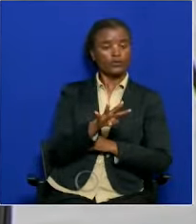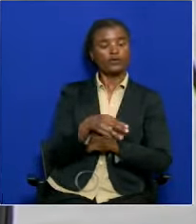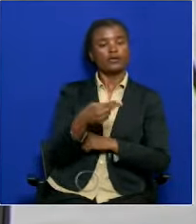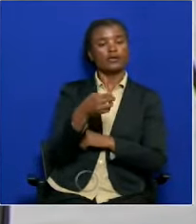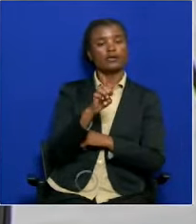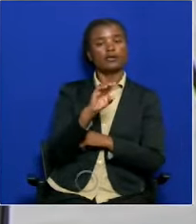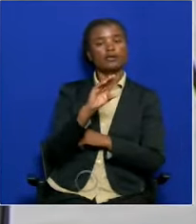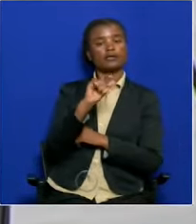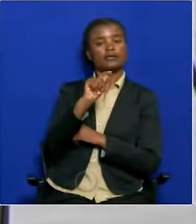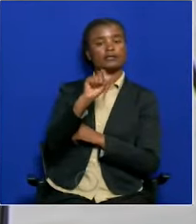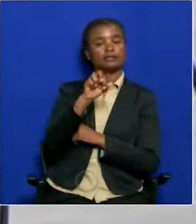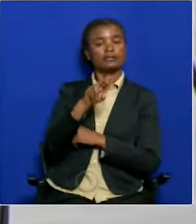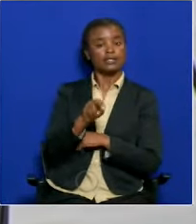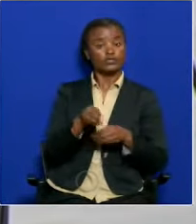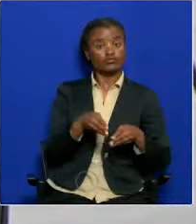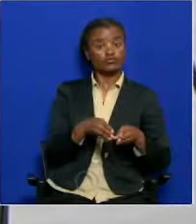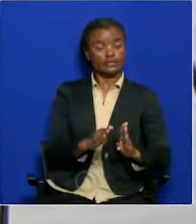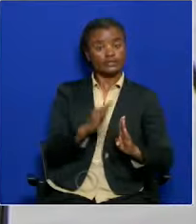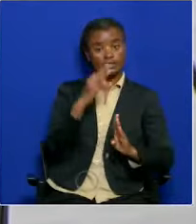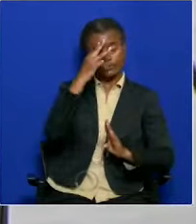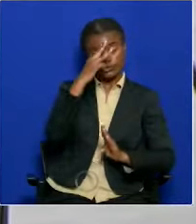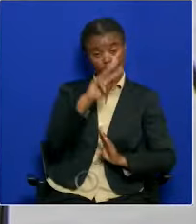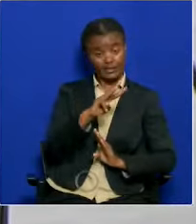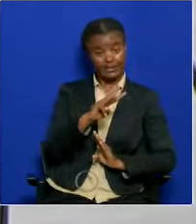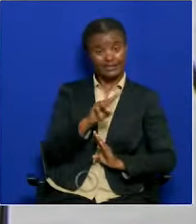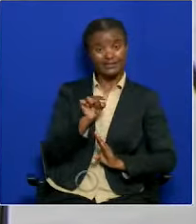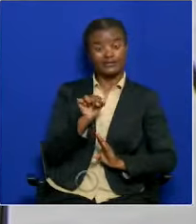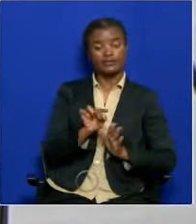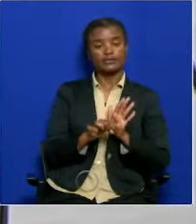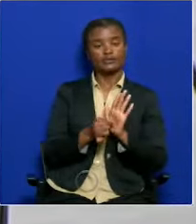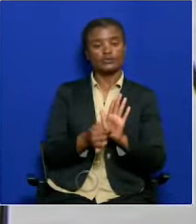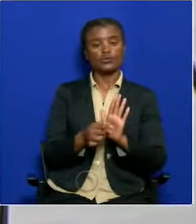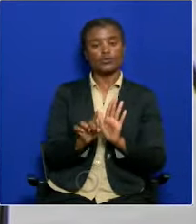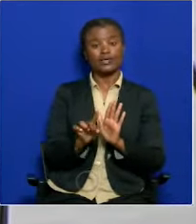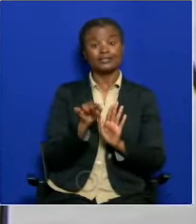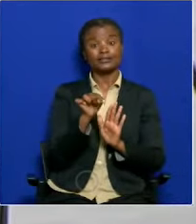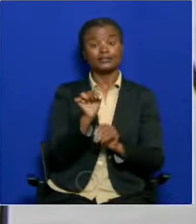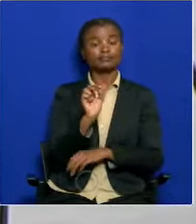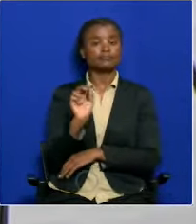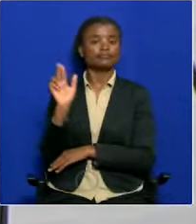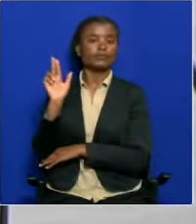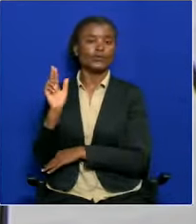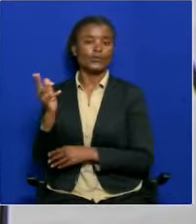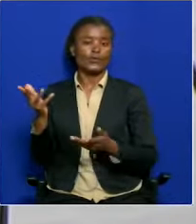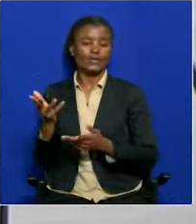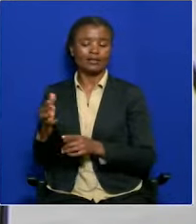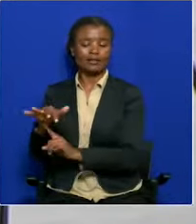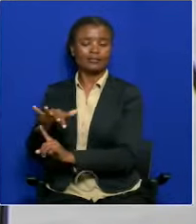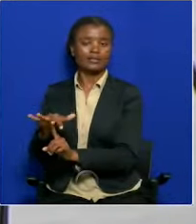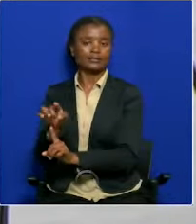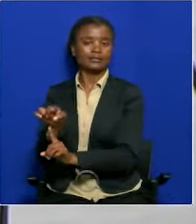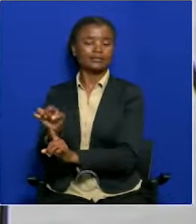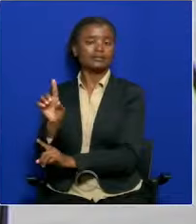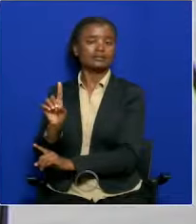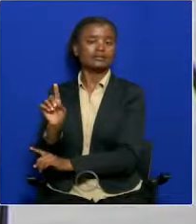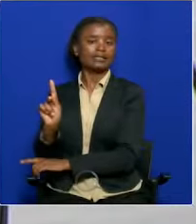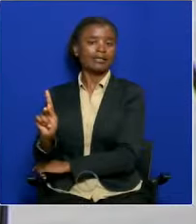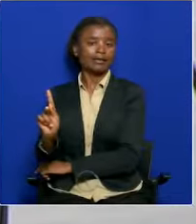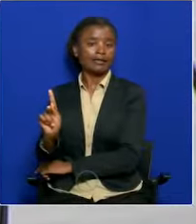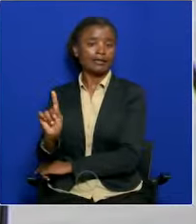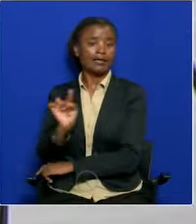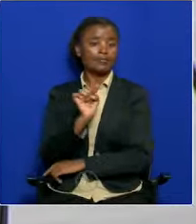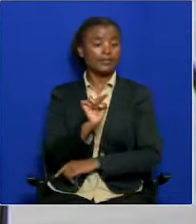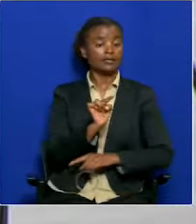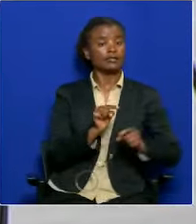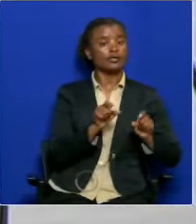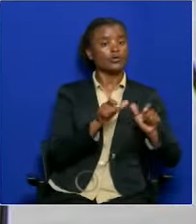It therefore appears to indicate that it was sworn at Diepkloof, while the Commissioner of Oaths details appeared to